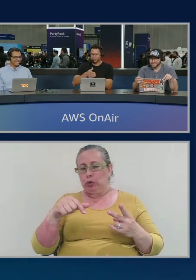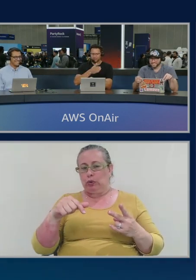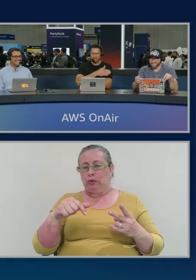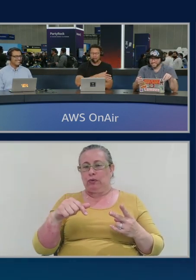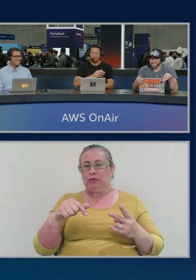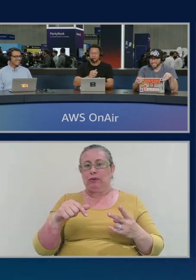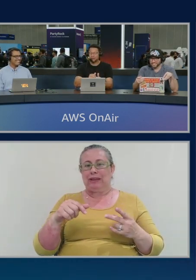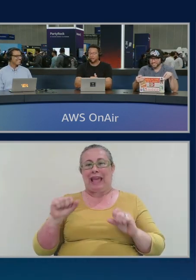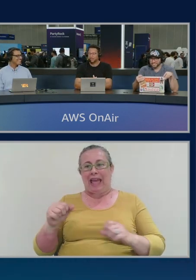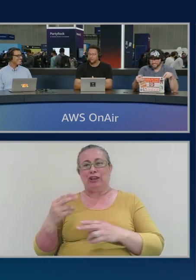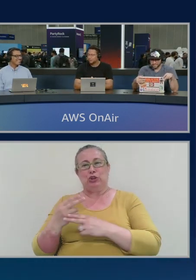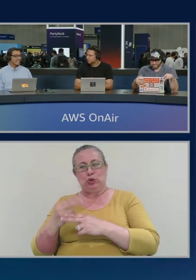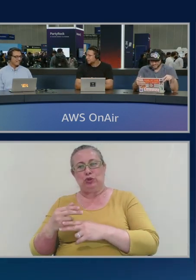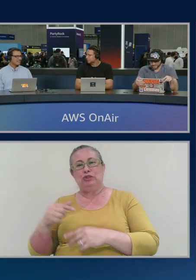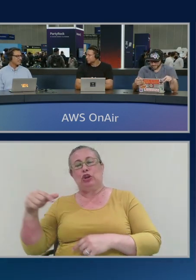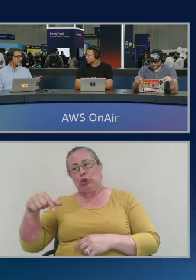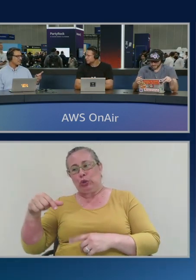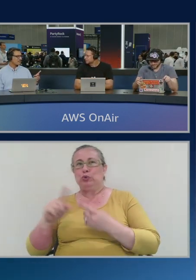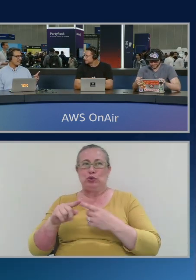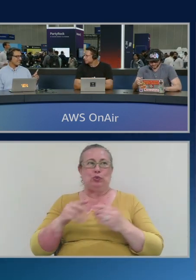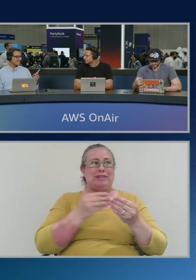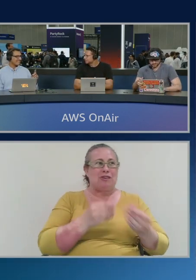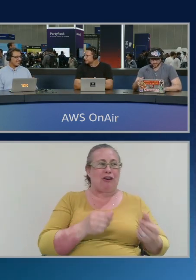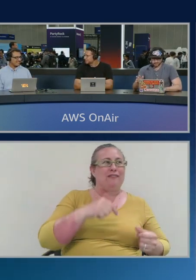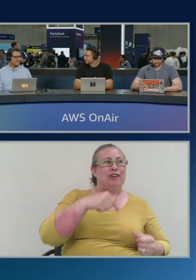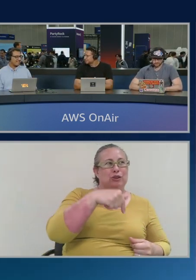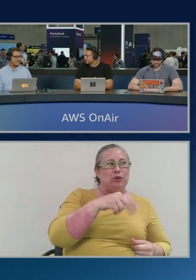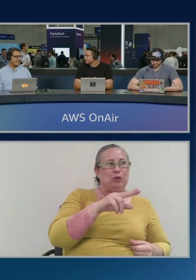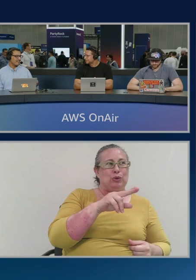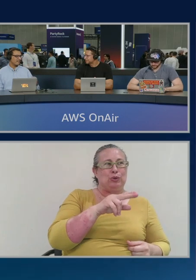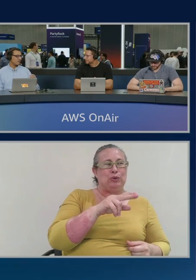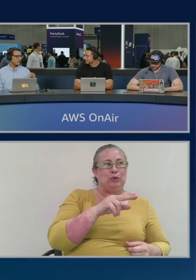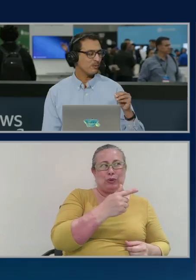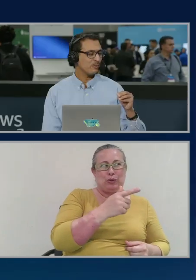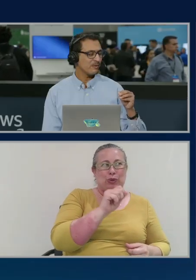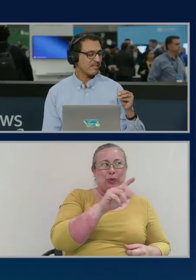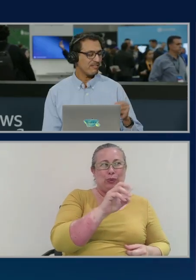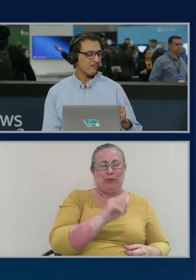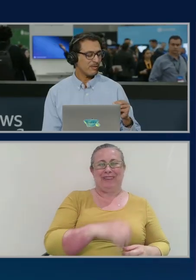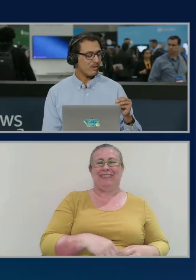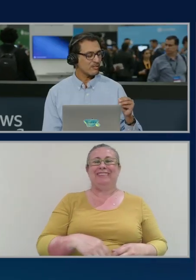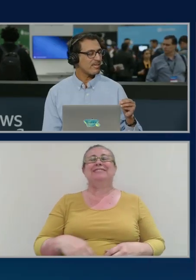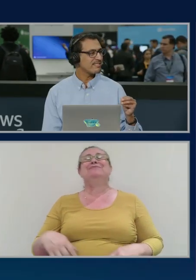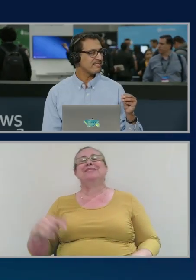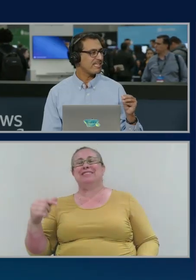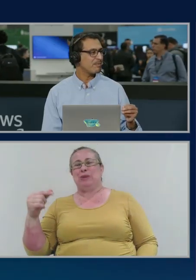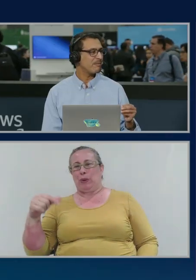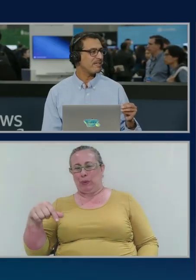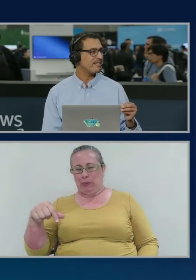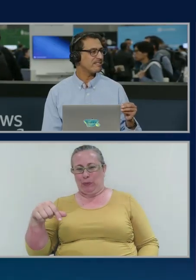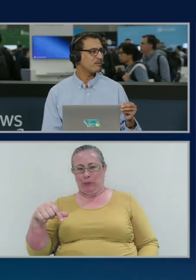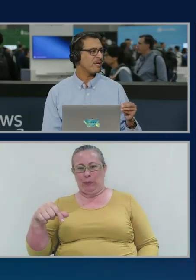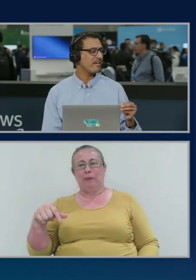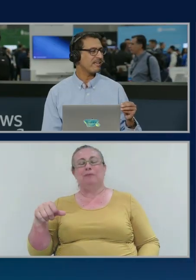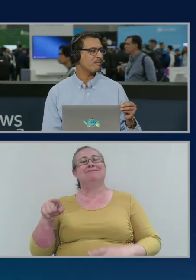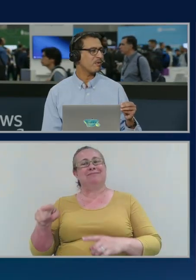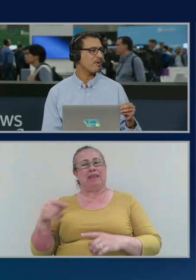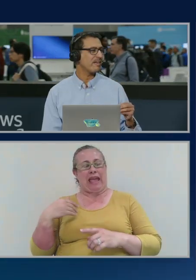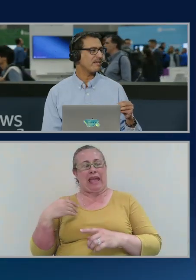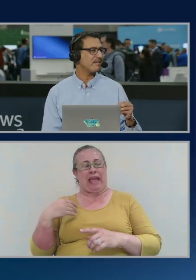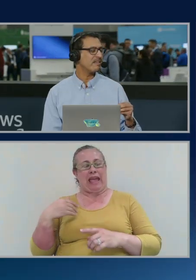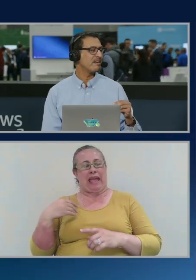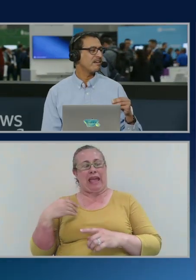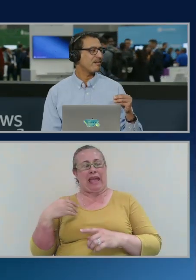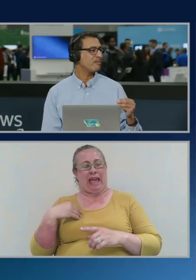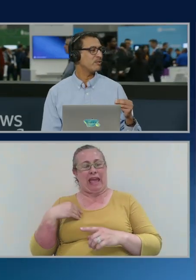resolve the Glue error. Oh my gosh, I went full circle. So I'll just take a tangent there. Q developer also has these capabilities where it can